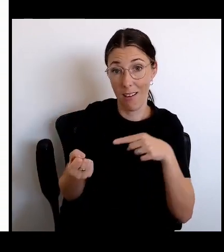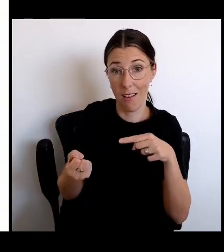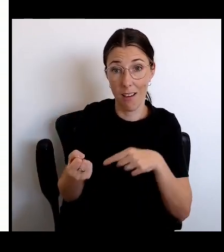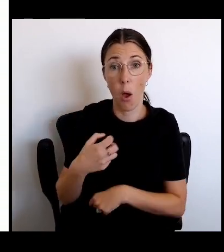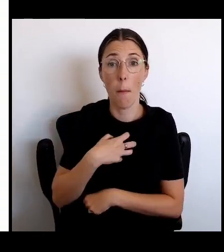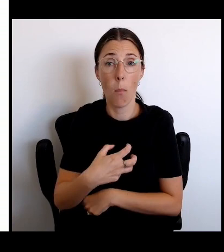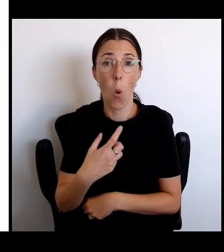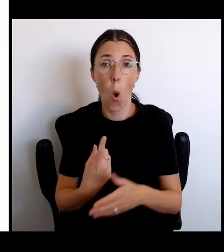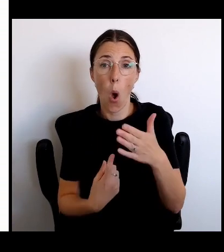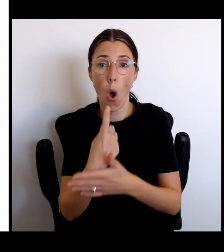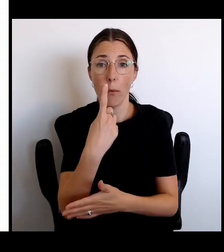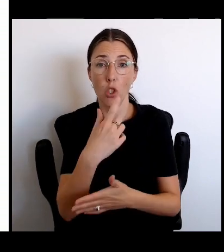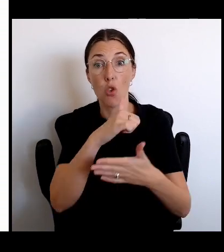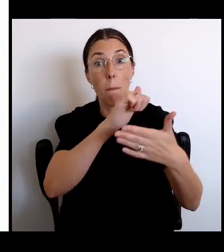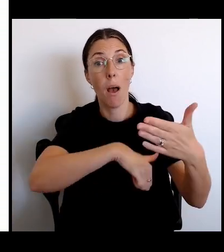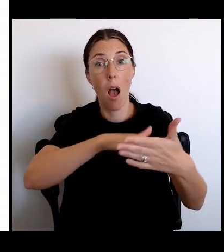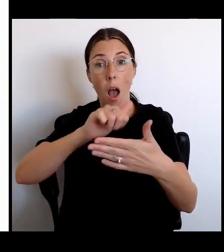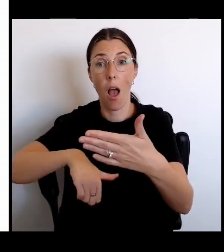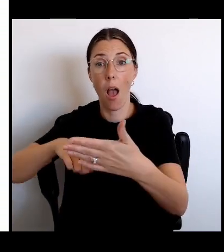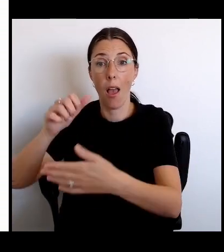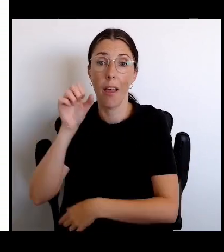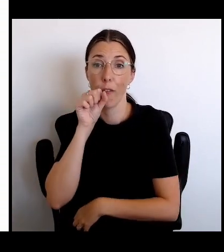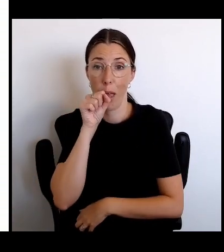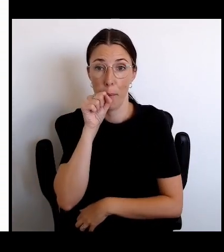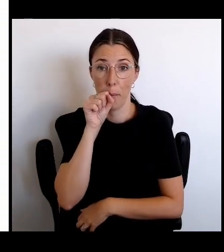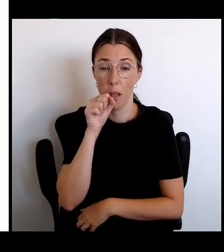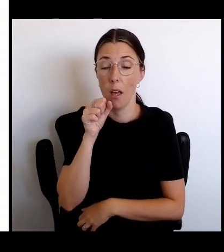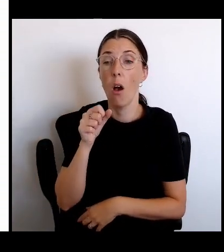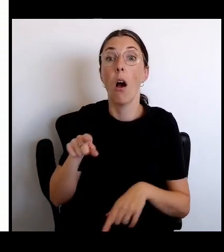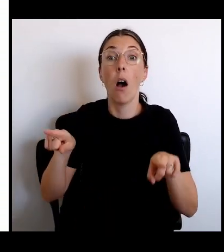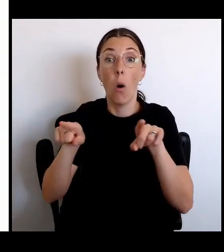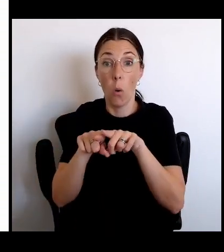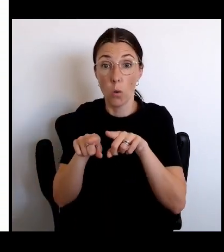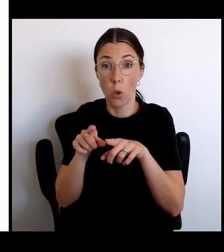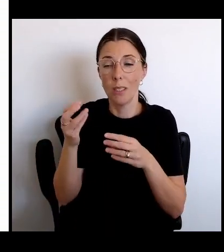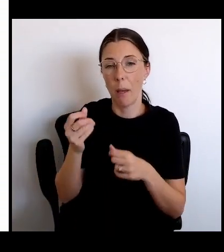vapes. And some of their friends do vape.